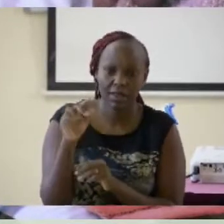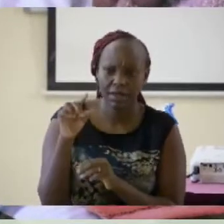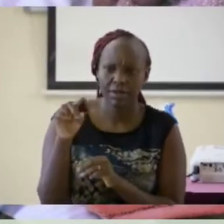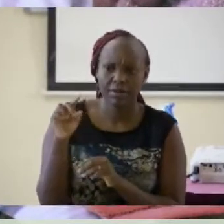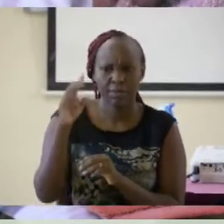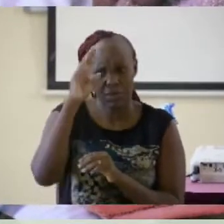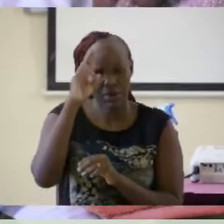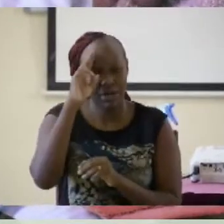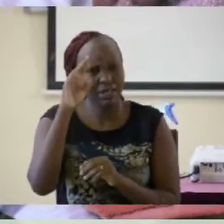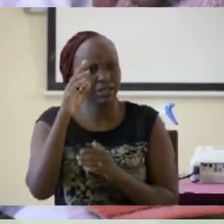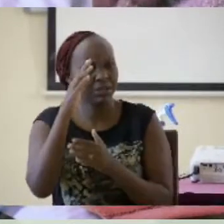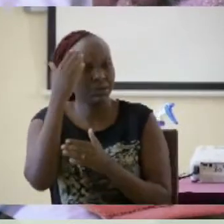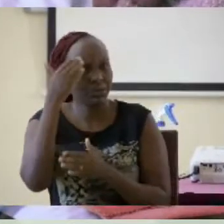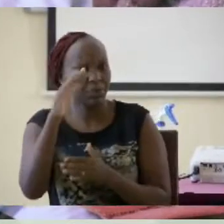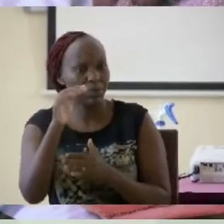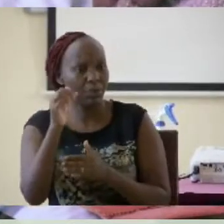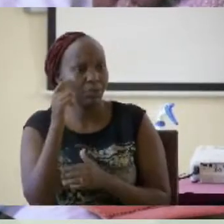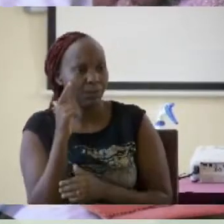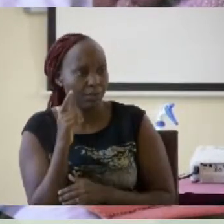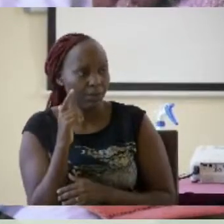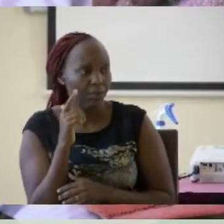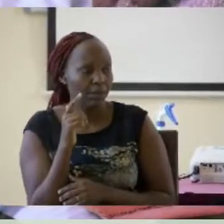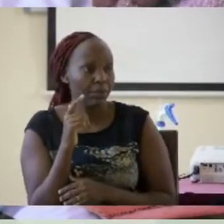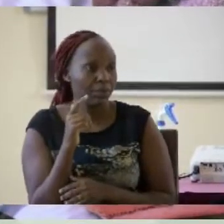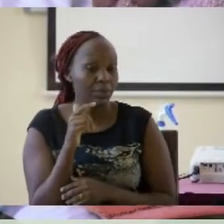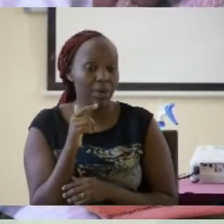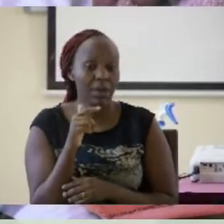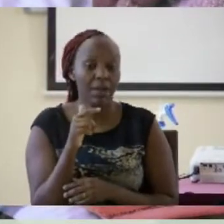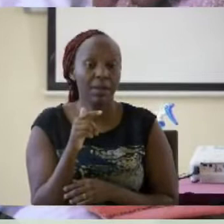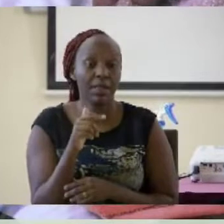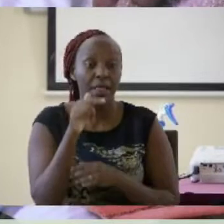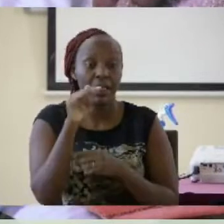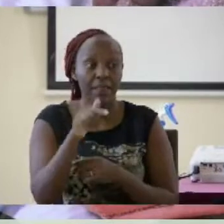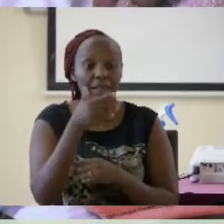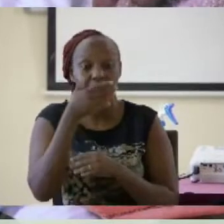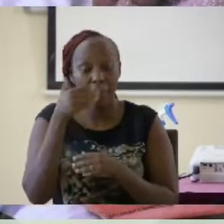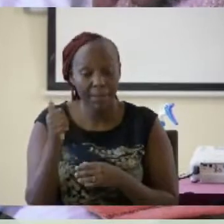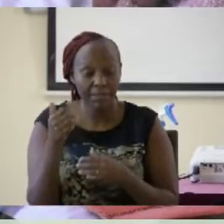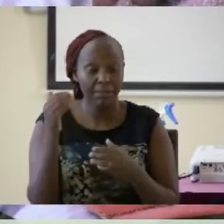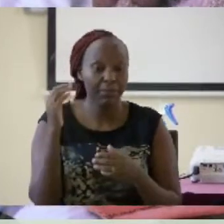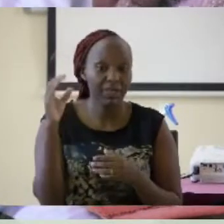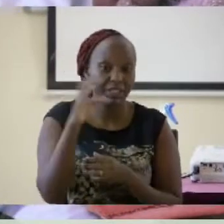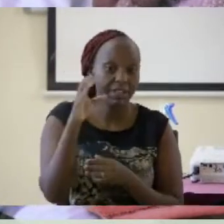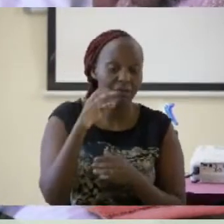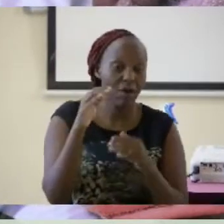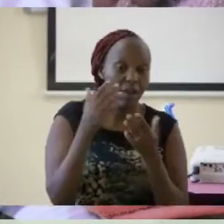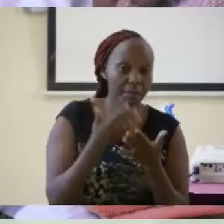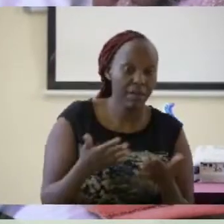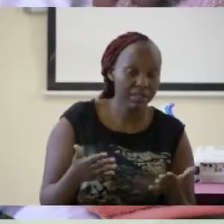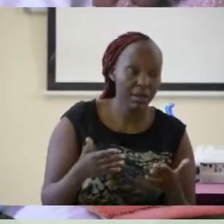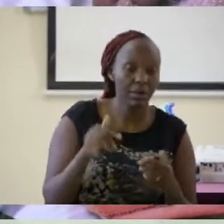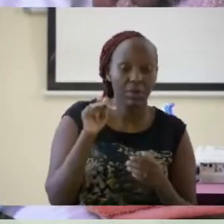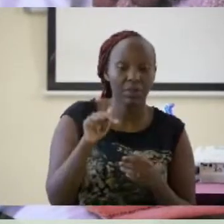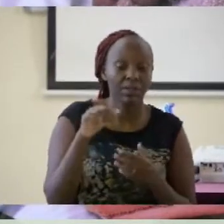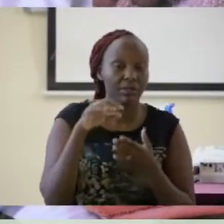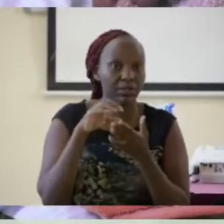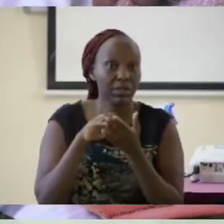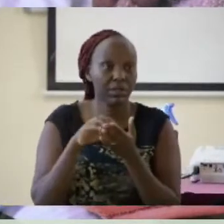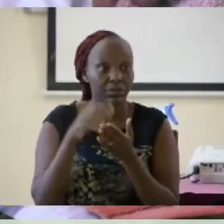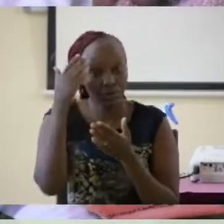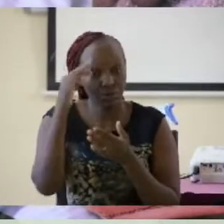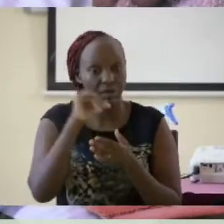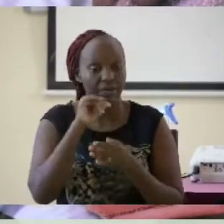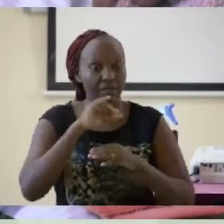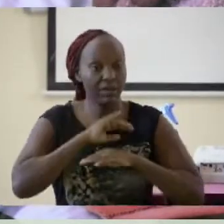you find some of them don't know the law. This matter can be best handled as a civil matter, or this case, you don't have